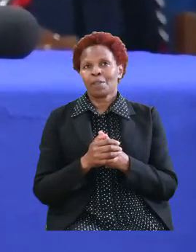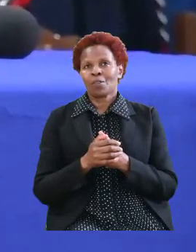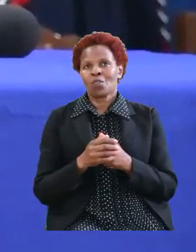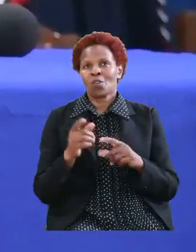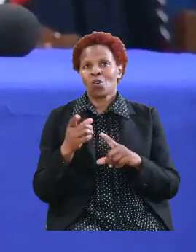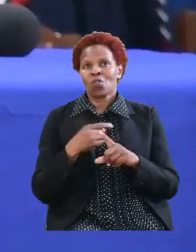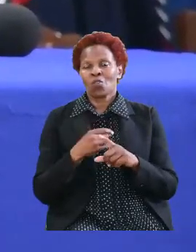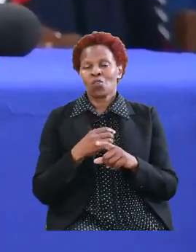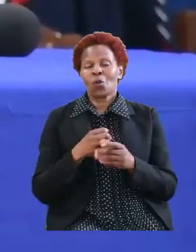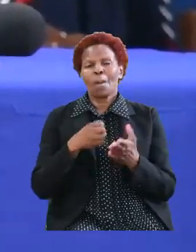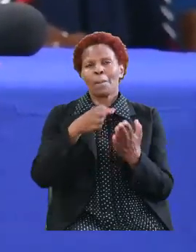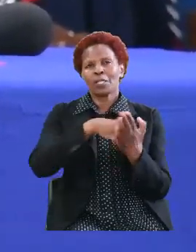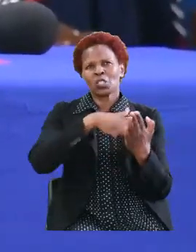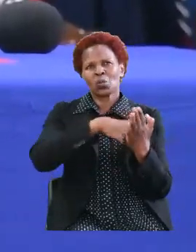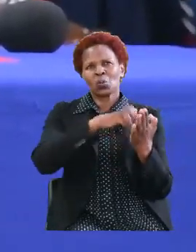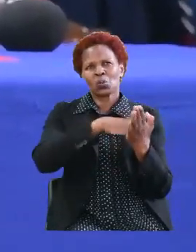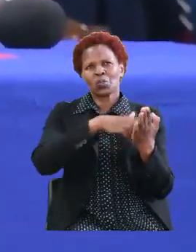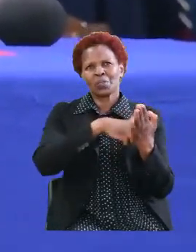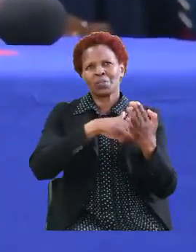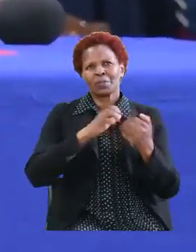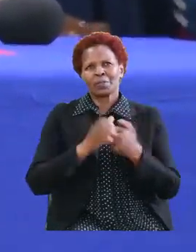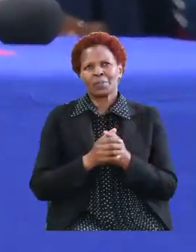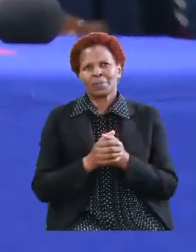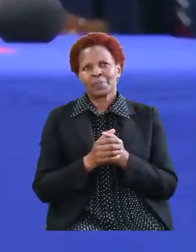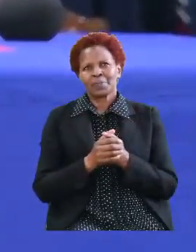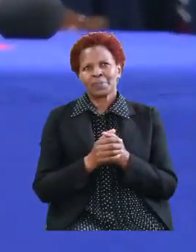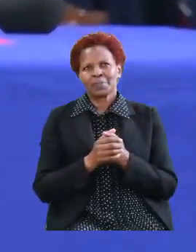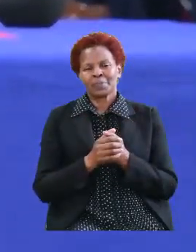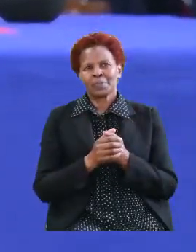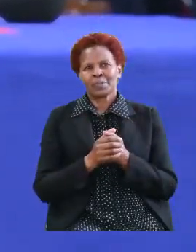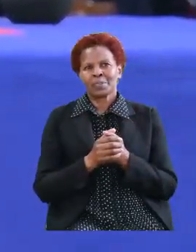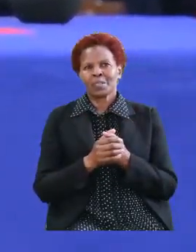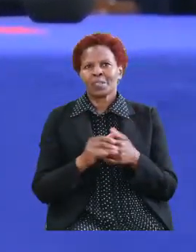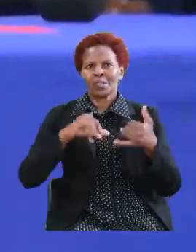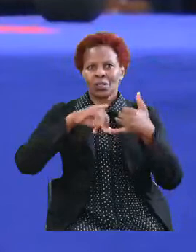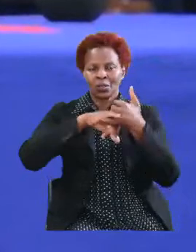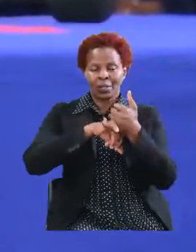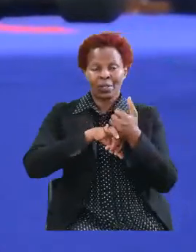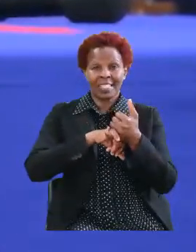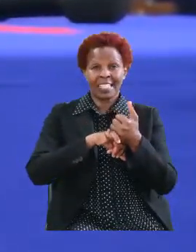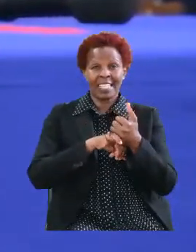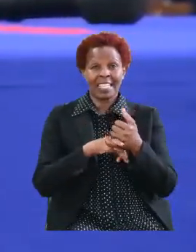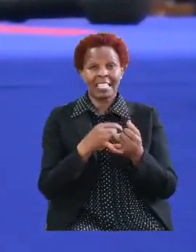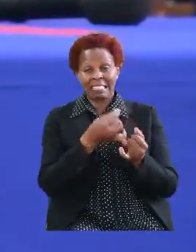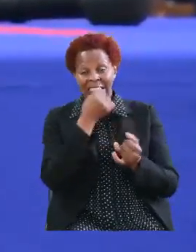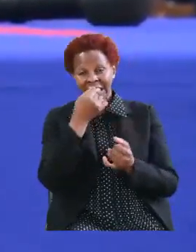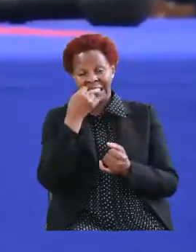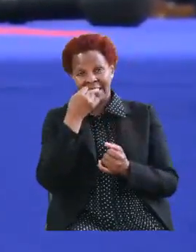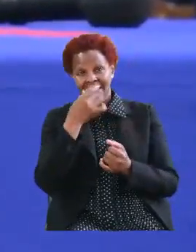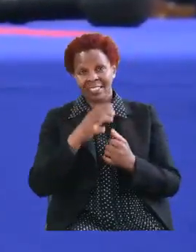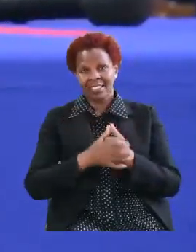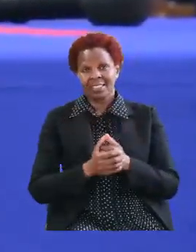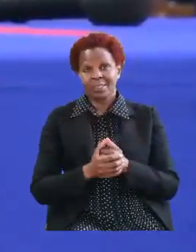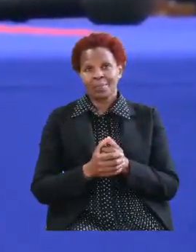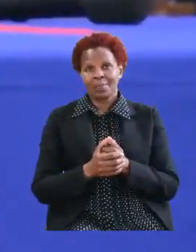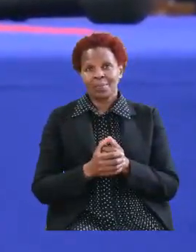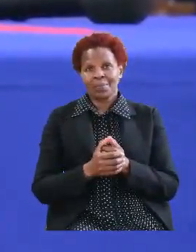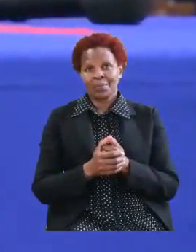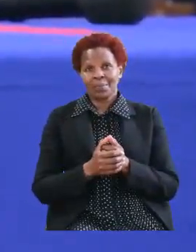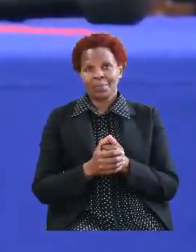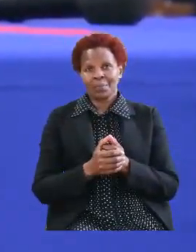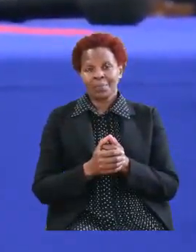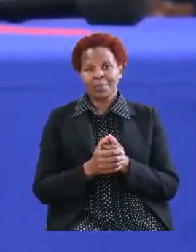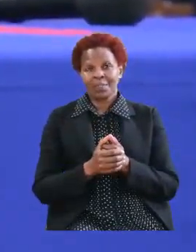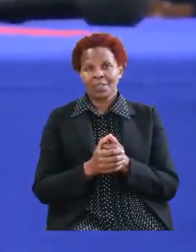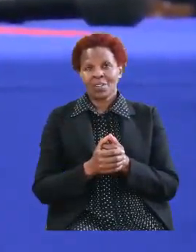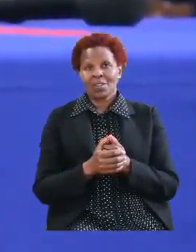kutoka Machakos. Ah, nice. Na nimeolewa Nyeri County, Karatina. Nilikuwa